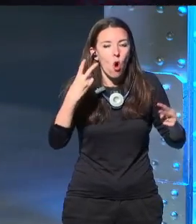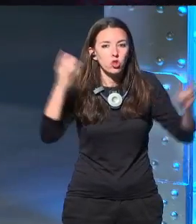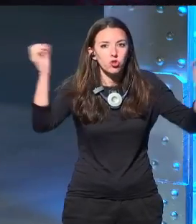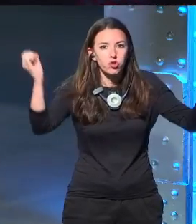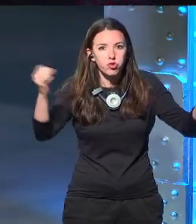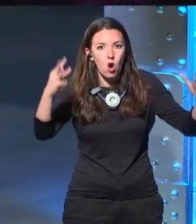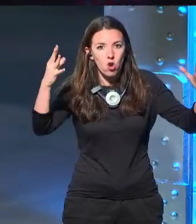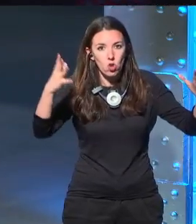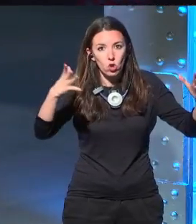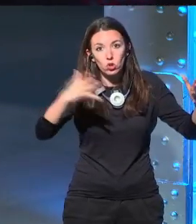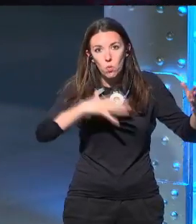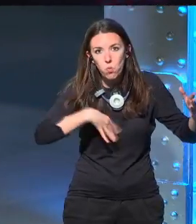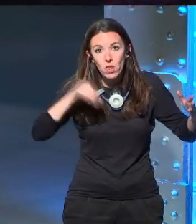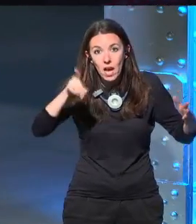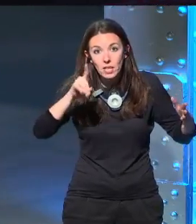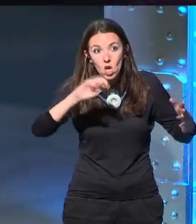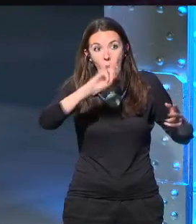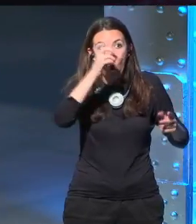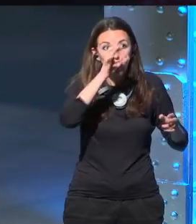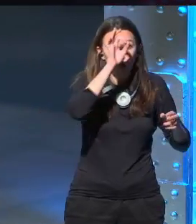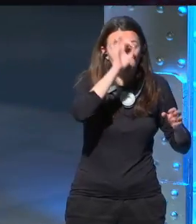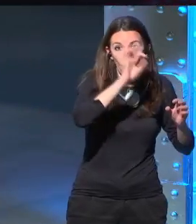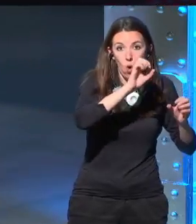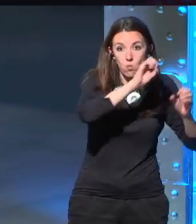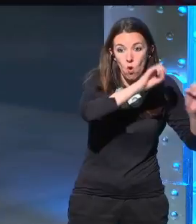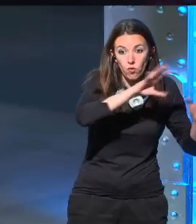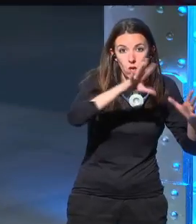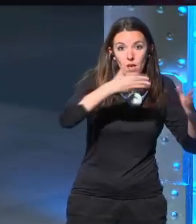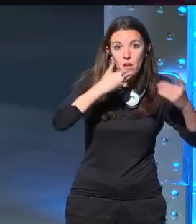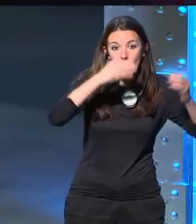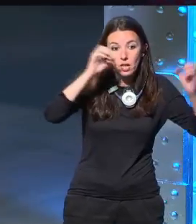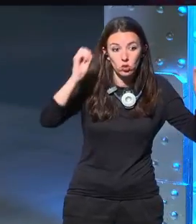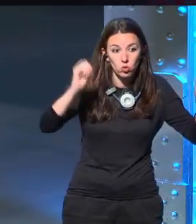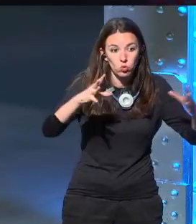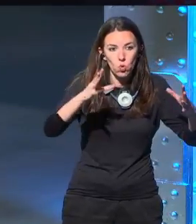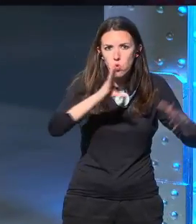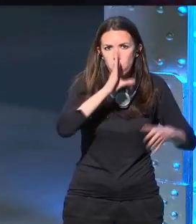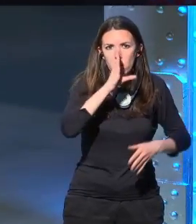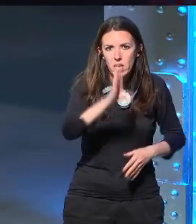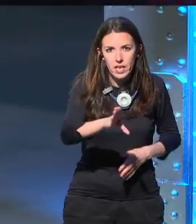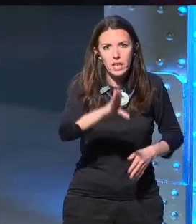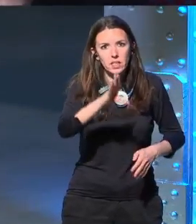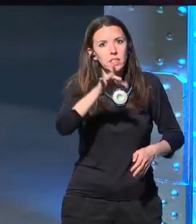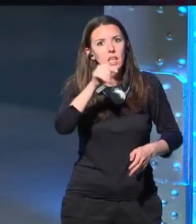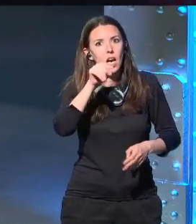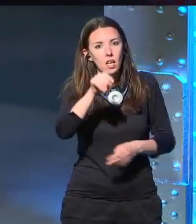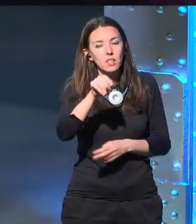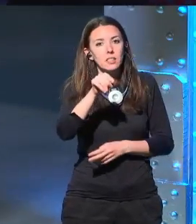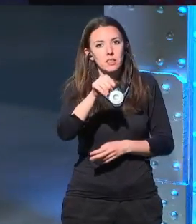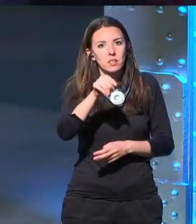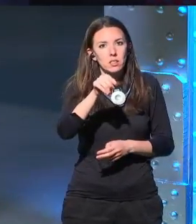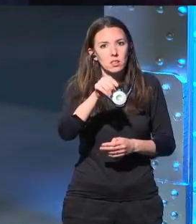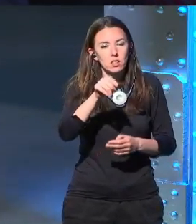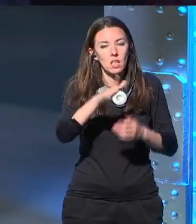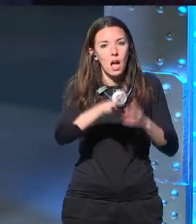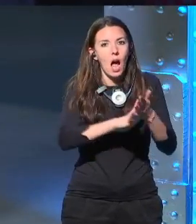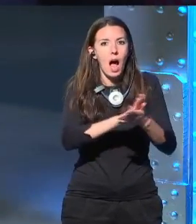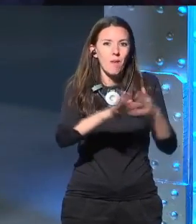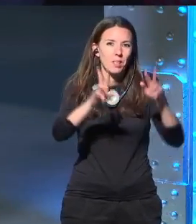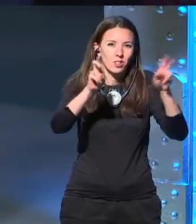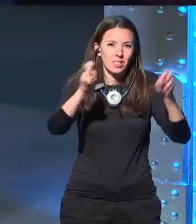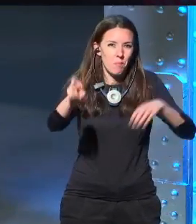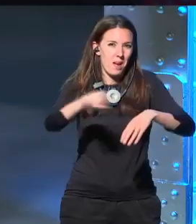is a focal point where things are very sharp. And so he talks about things looking abnormally sharp when they're reaching out like that. And